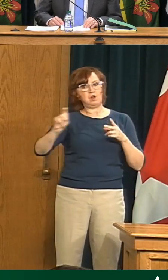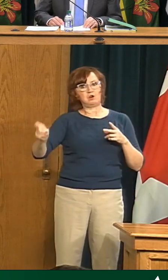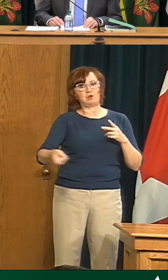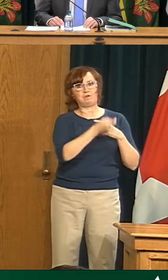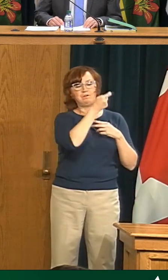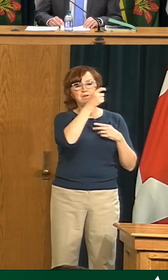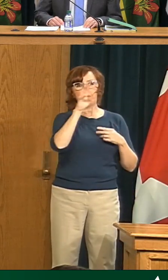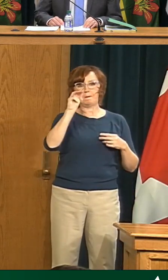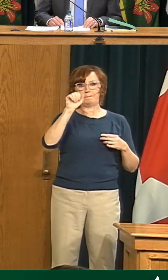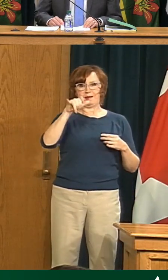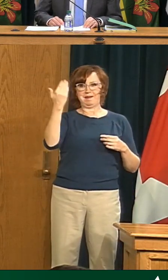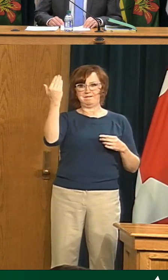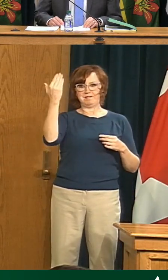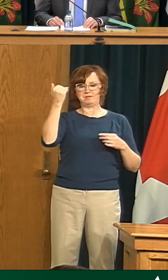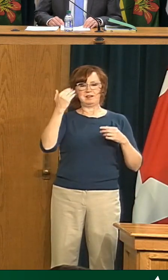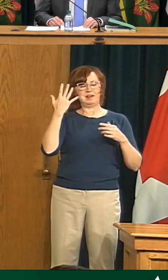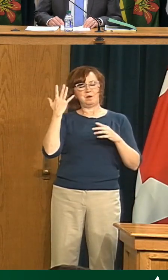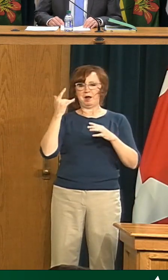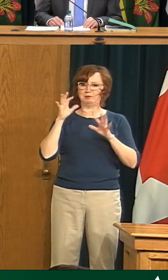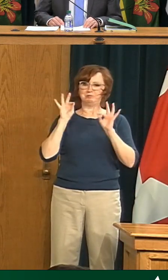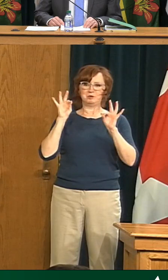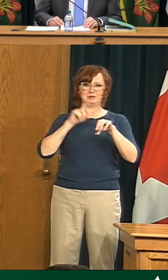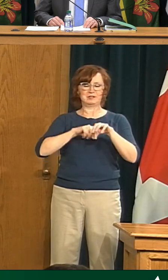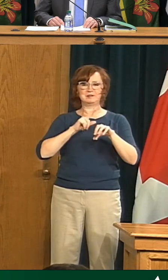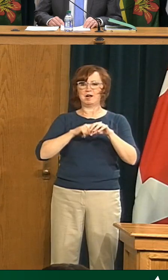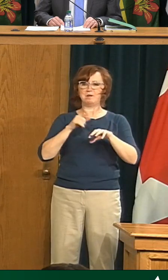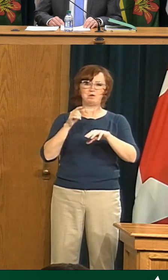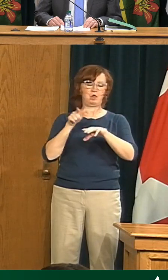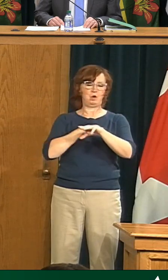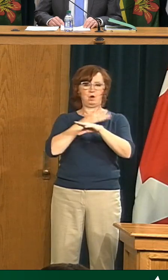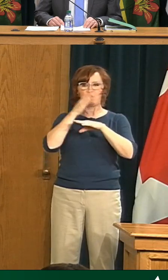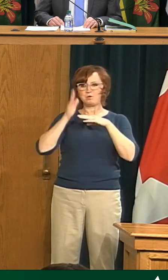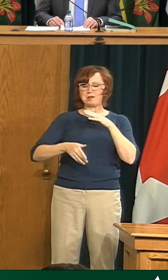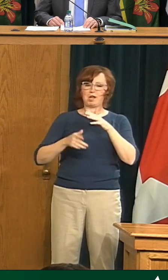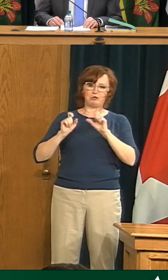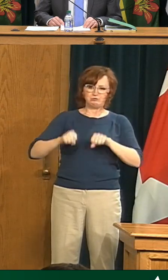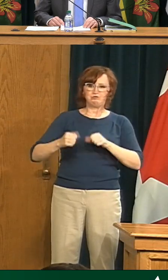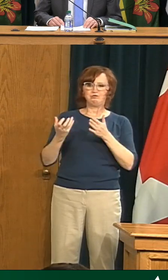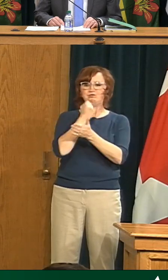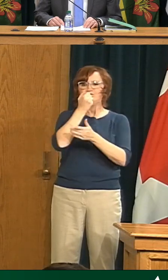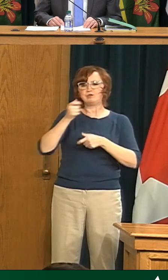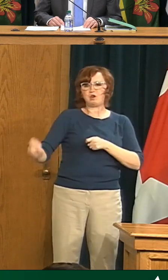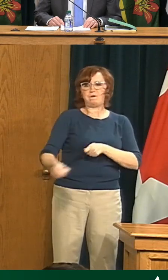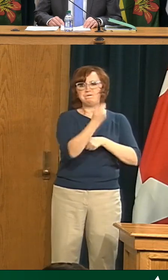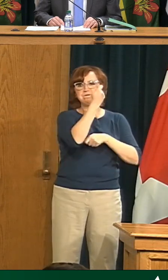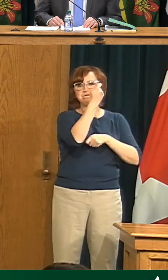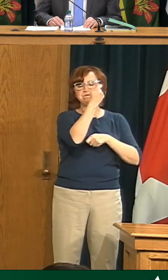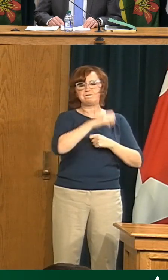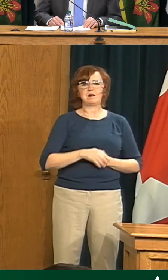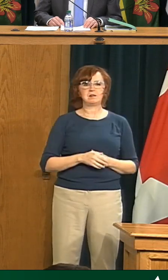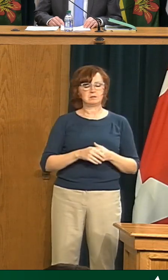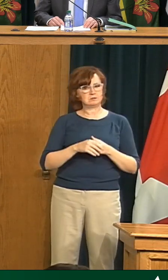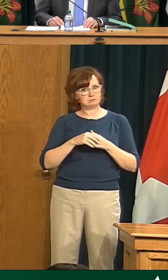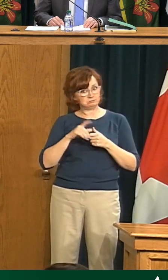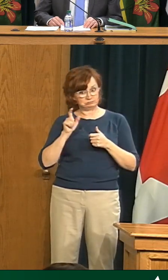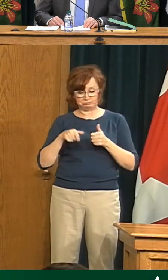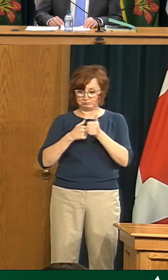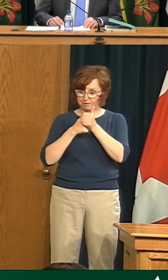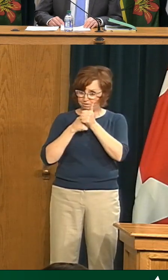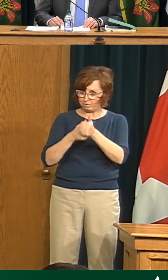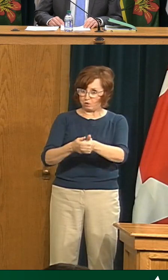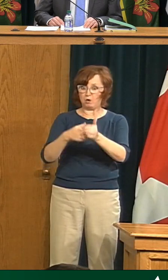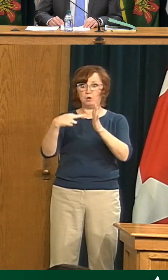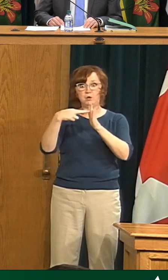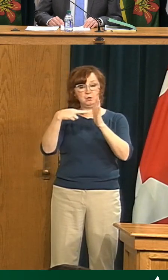in time for the May long weekend. Golf courses and golfers will be required to follow a number of